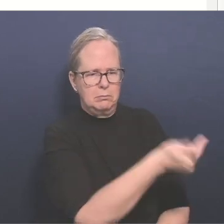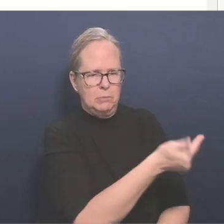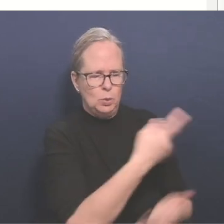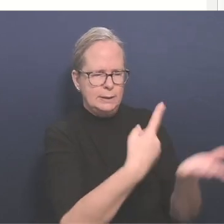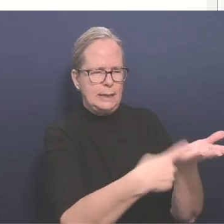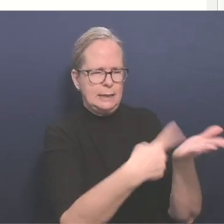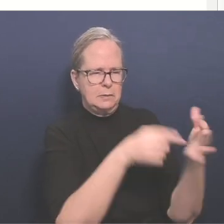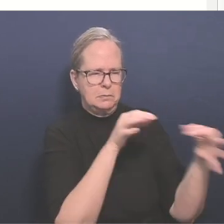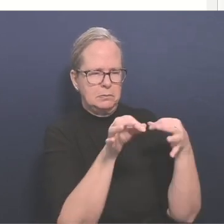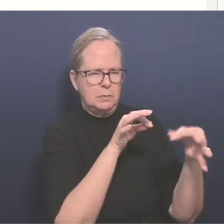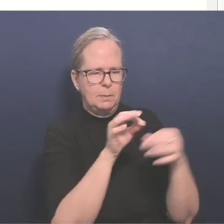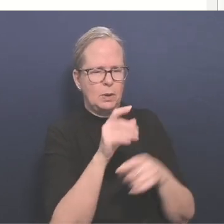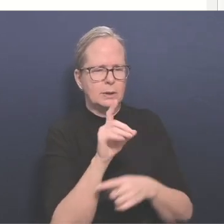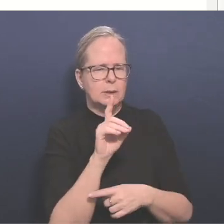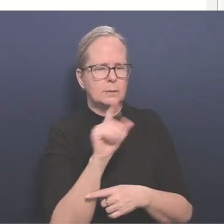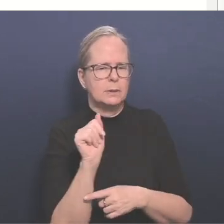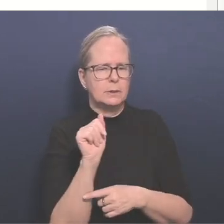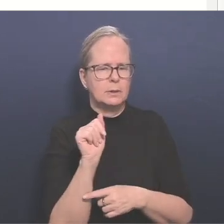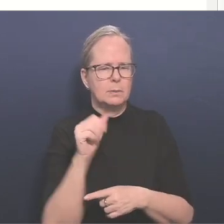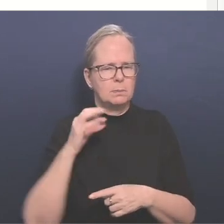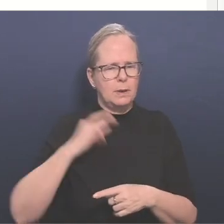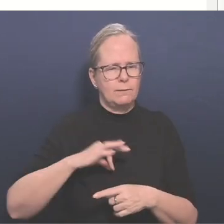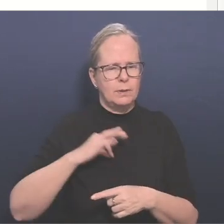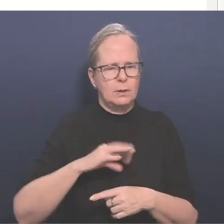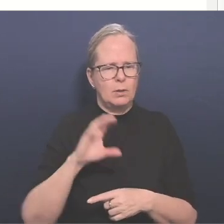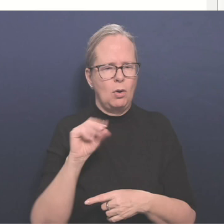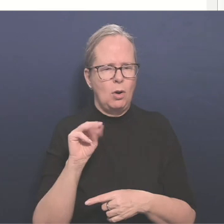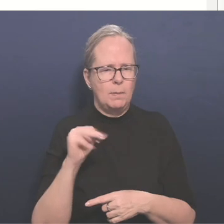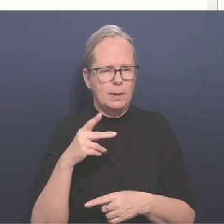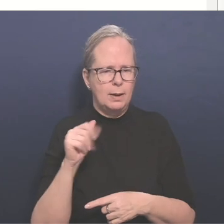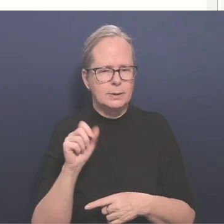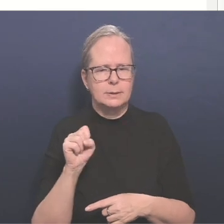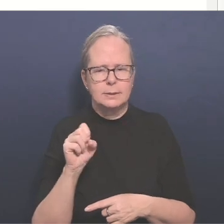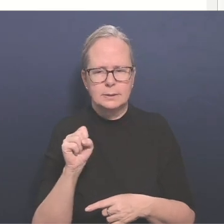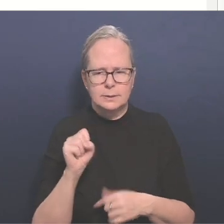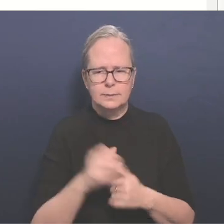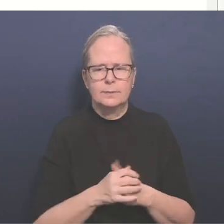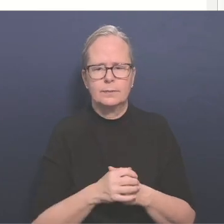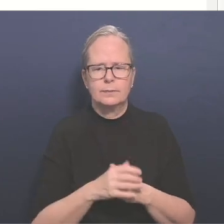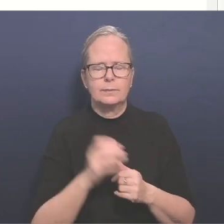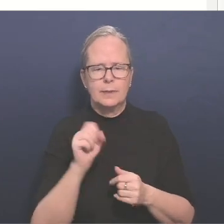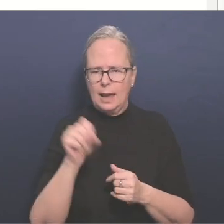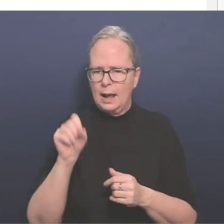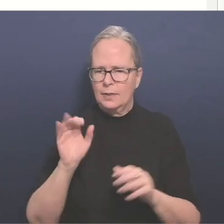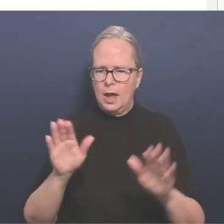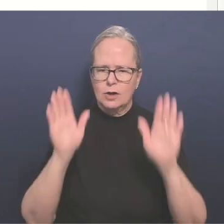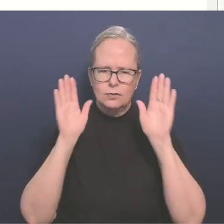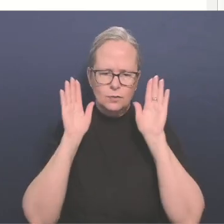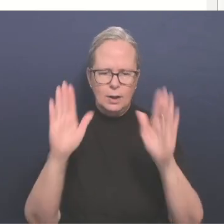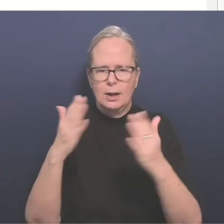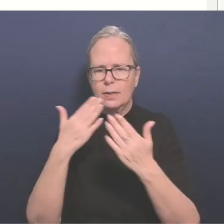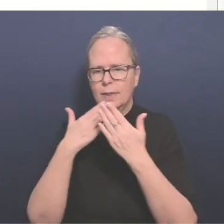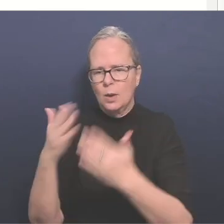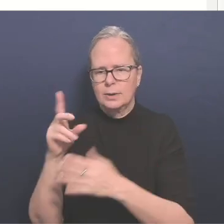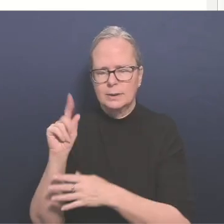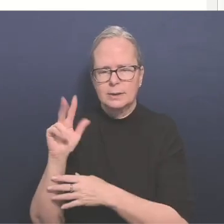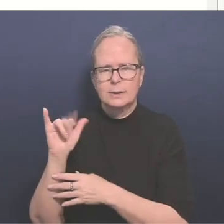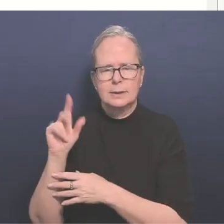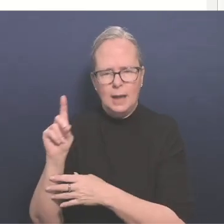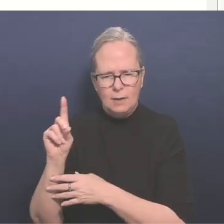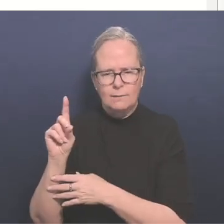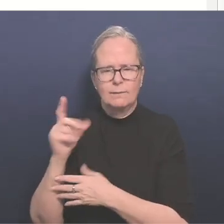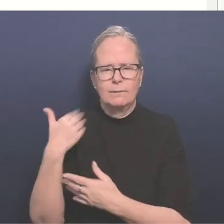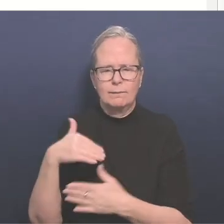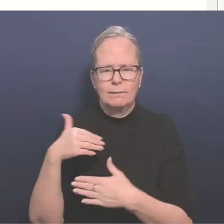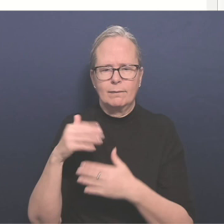both people living with a disability and staff who support people with access to benefits. The tool was funded in part by the